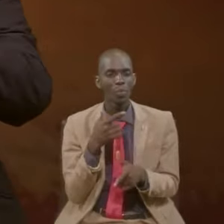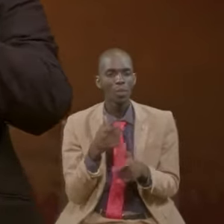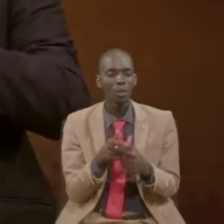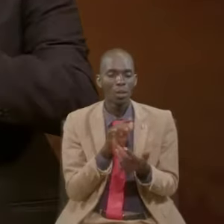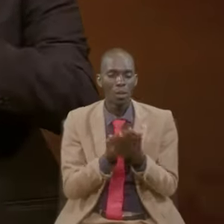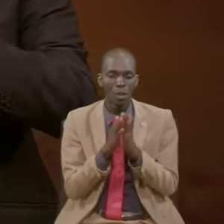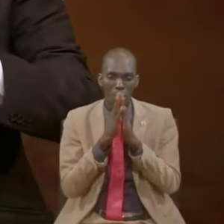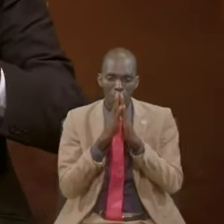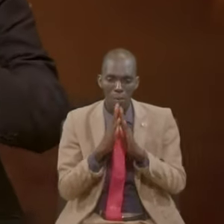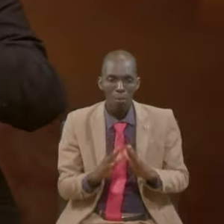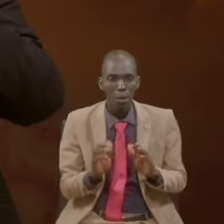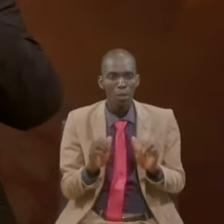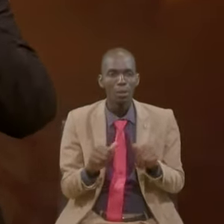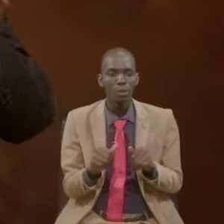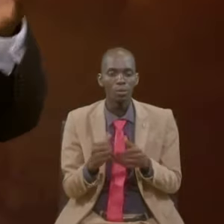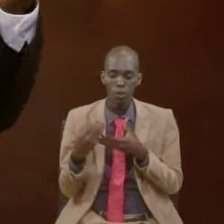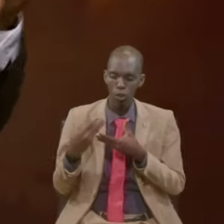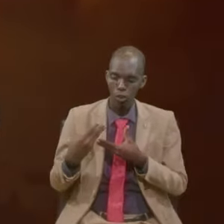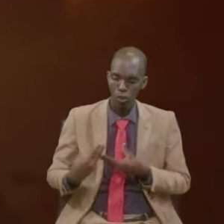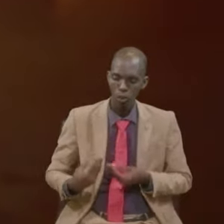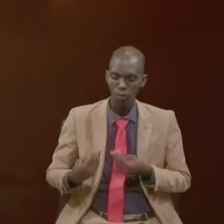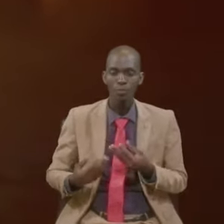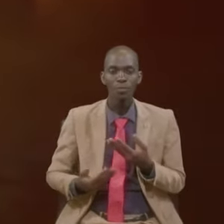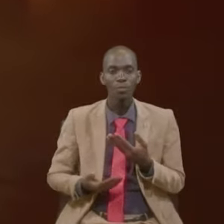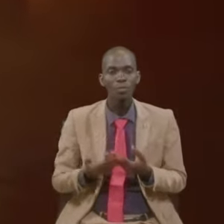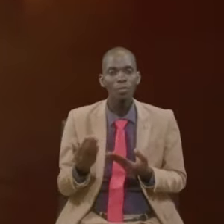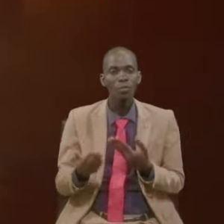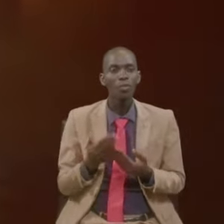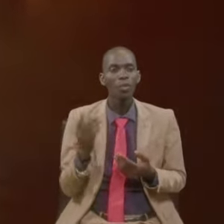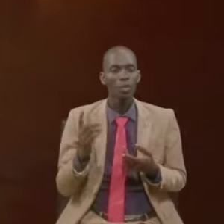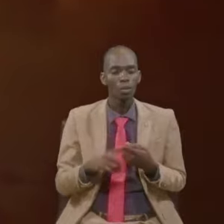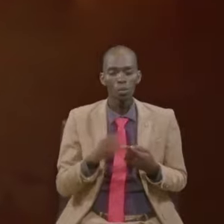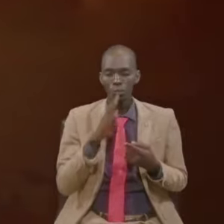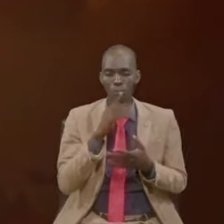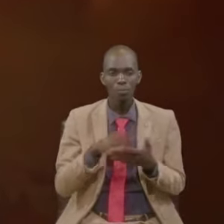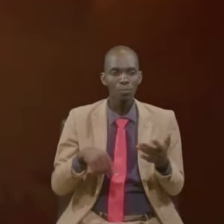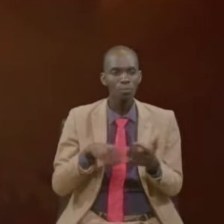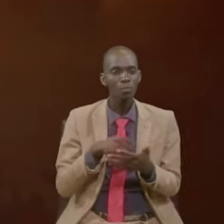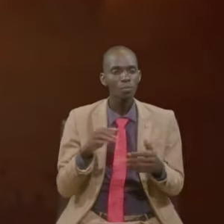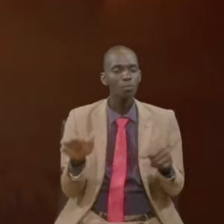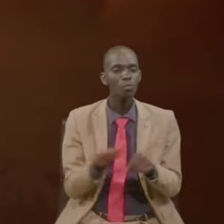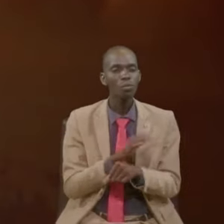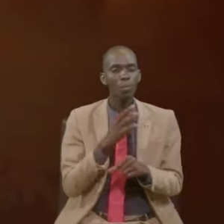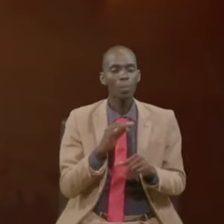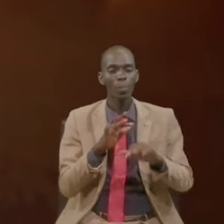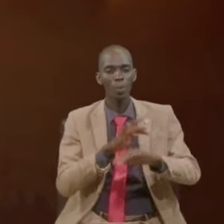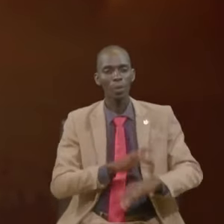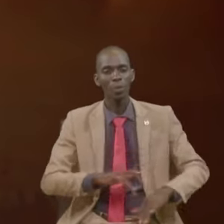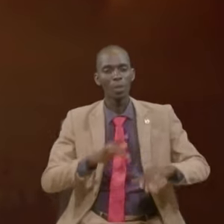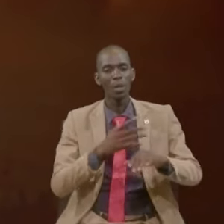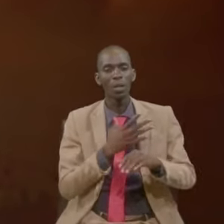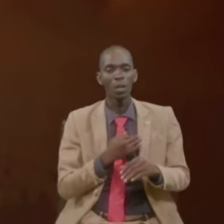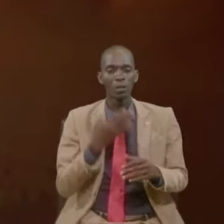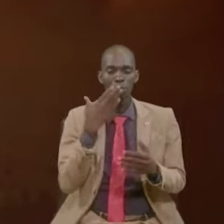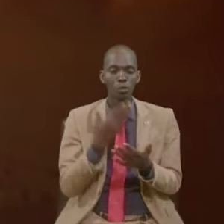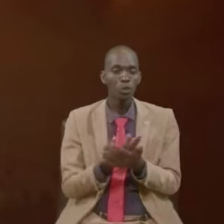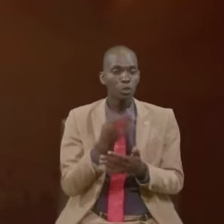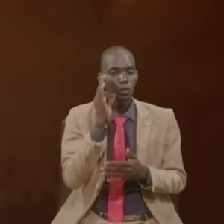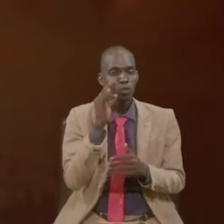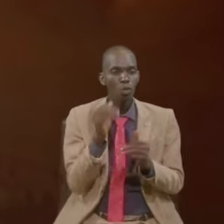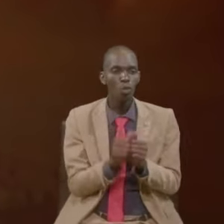peaceable, gentle, easy to be entreated, full of mercy and good fruits,